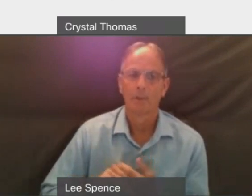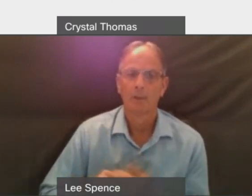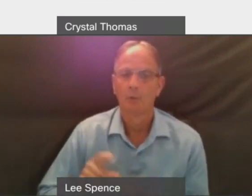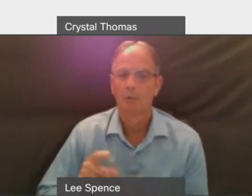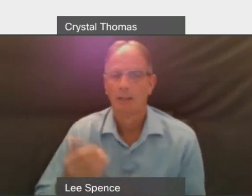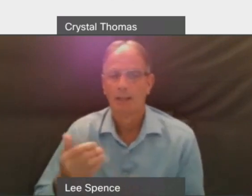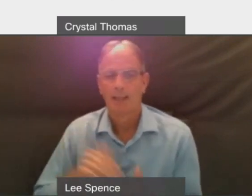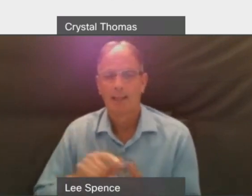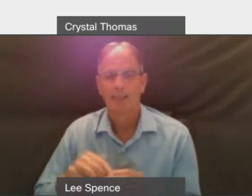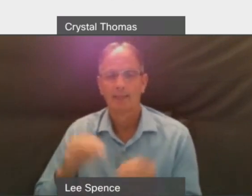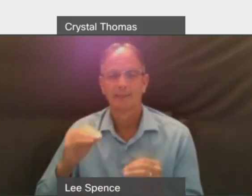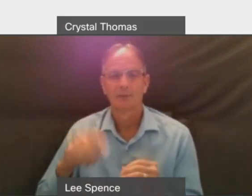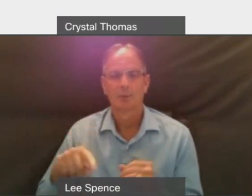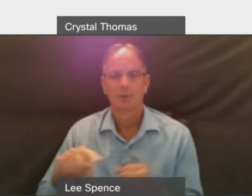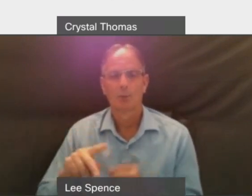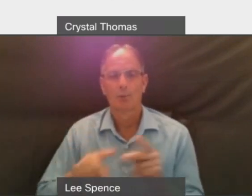again teaches folks